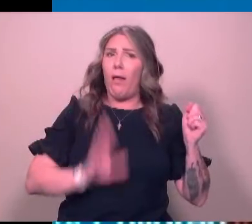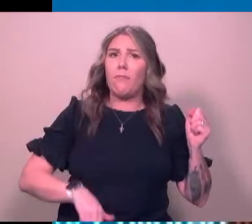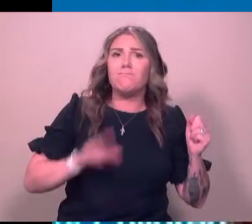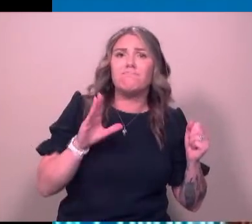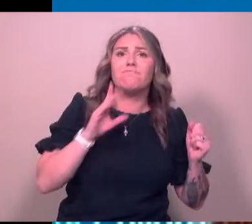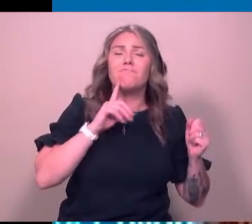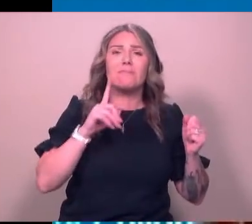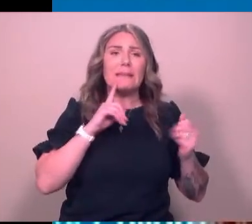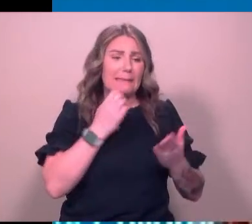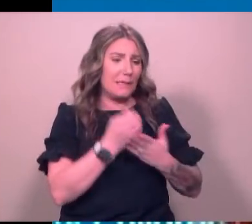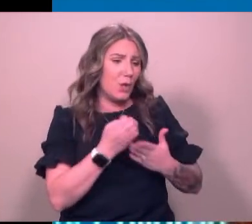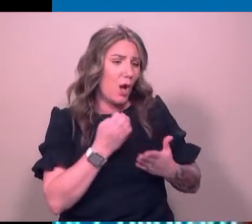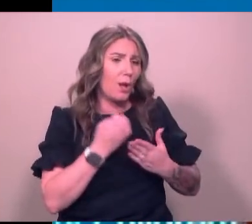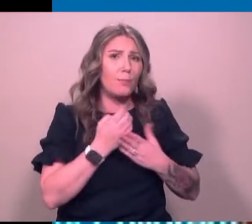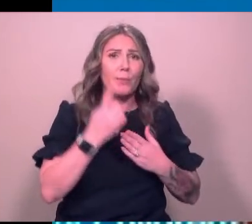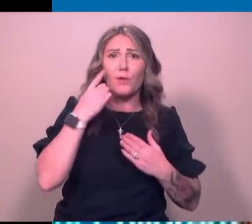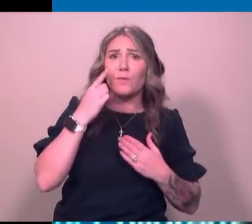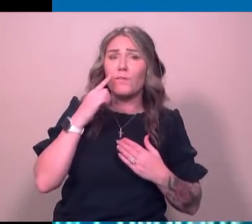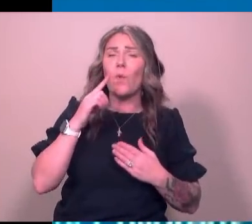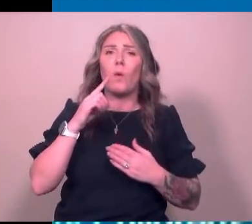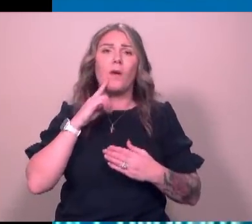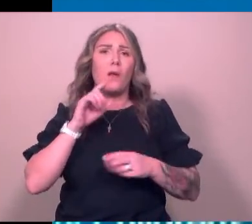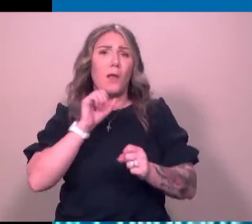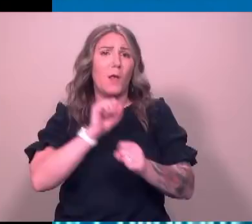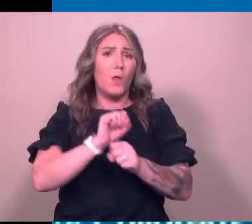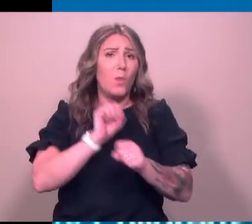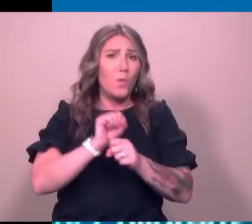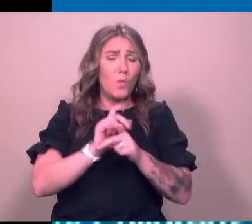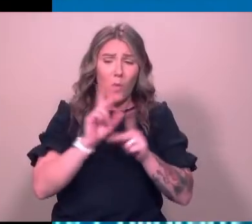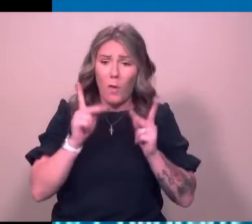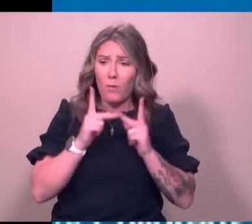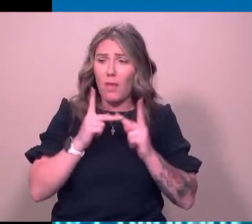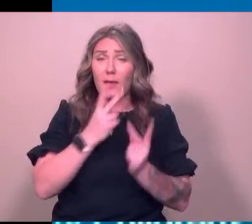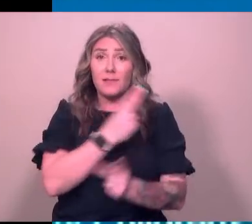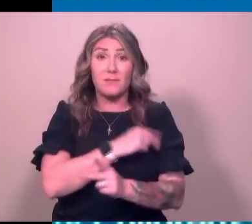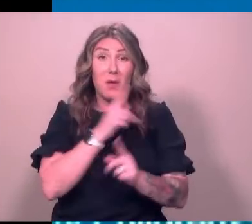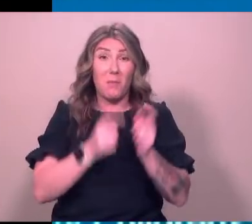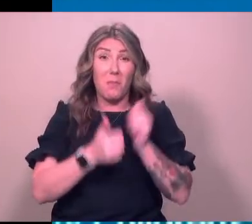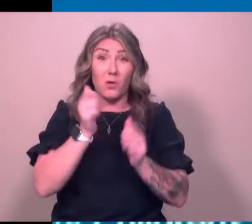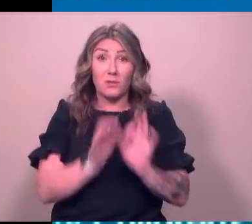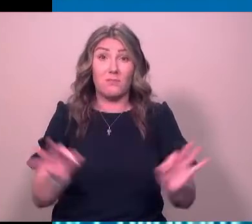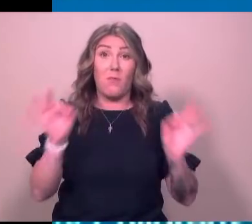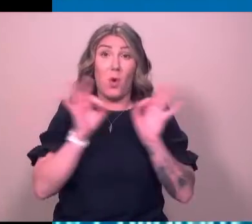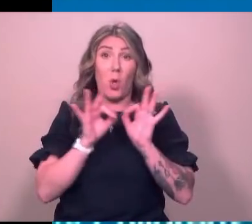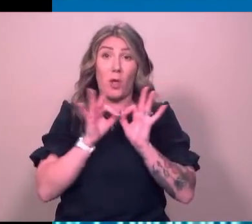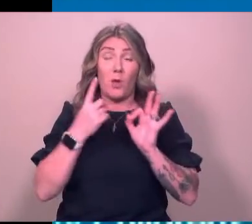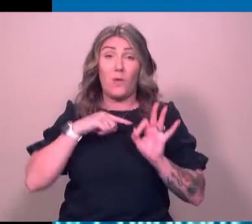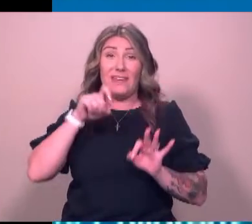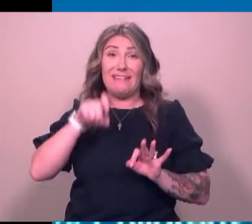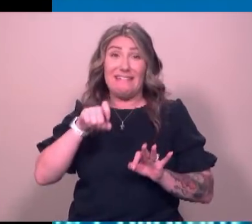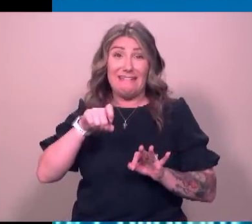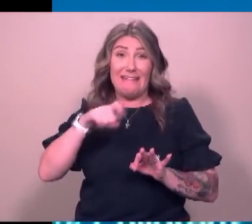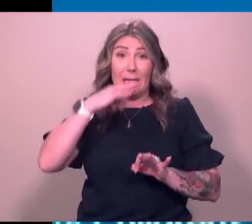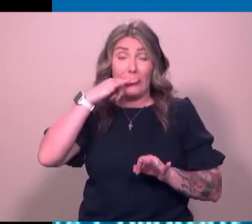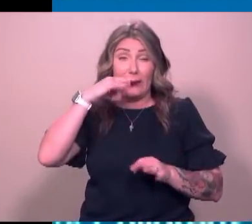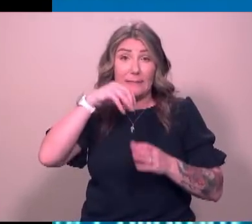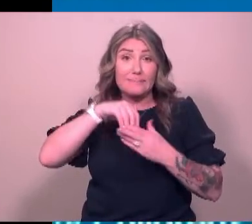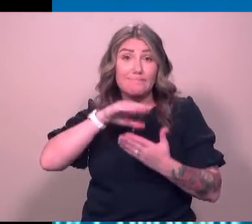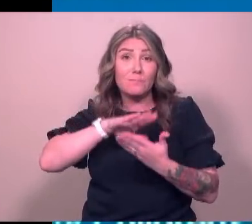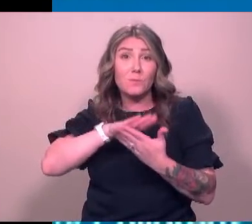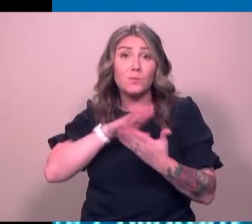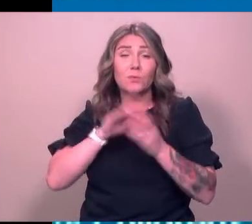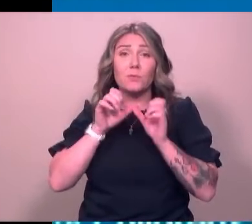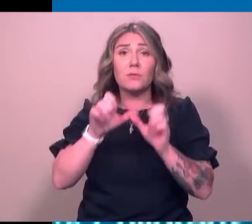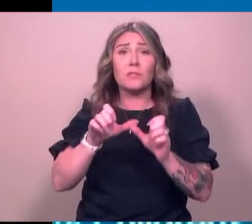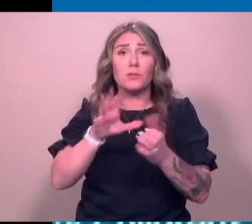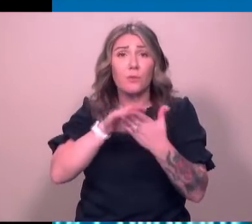for our economy. We need it for our workforce at the hospitals. But most importantly to us, we need the kids in school so they can continue to learn. They can